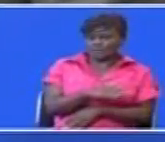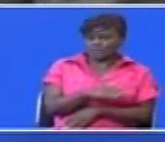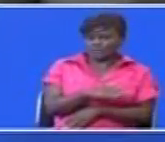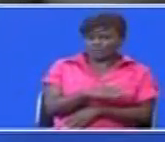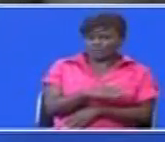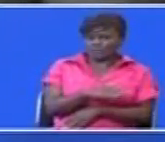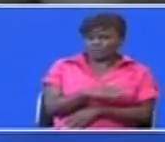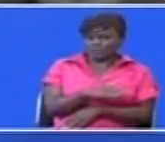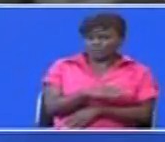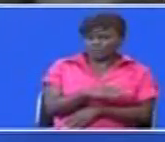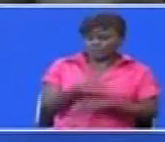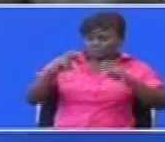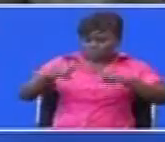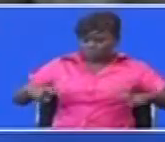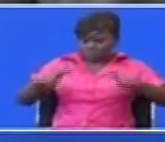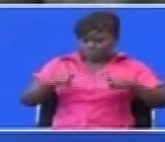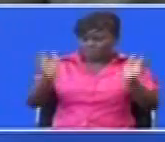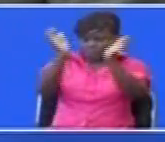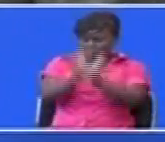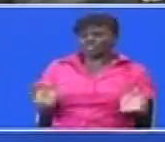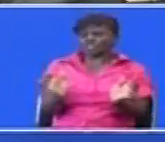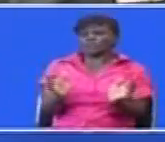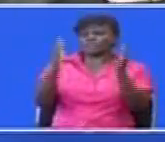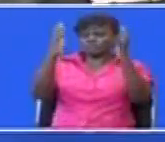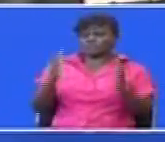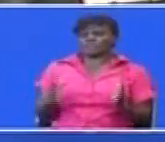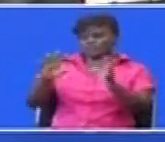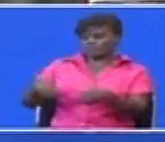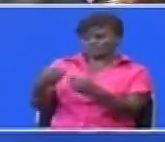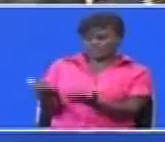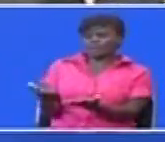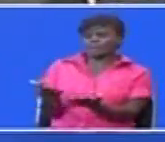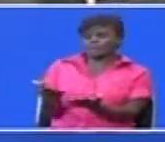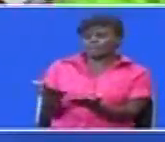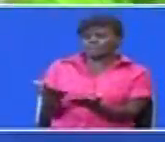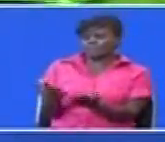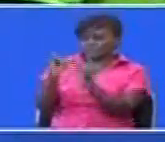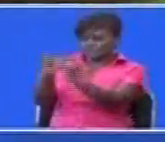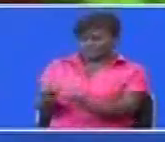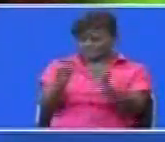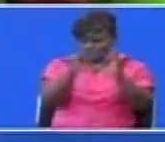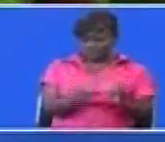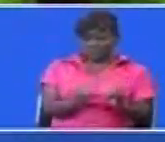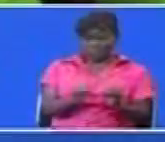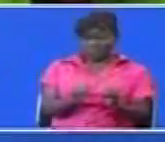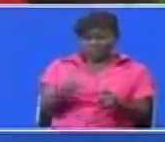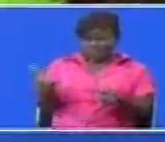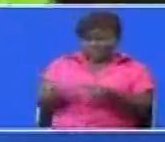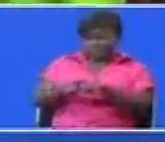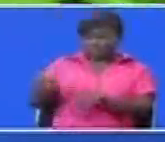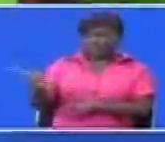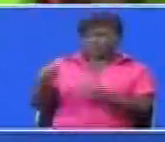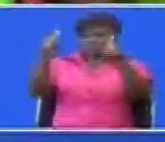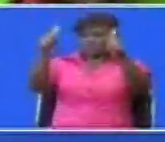and strong and heavy jail terms handed out to these individuals. On Friday, the president issued a